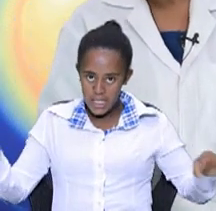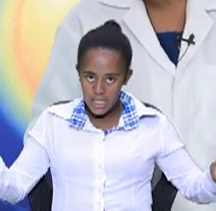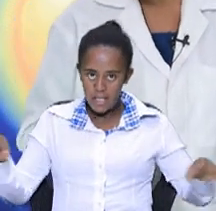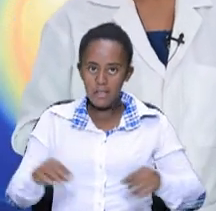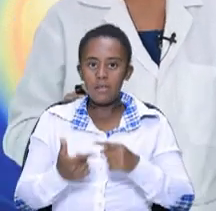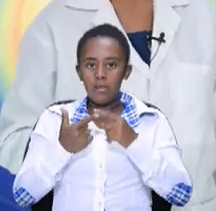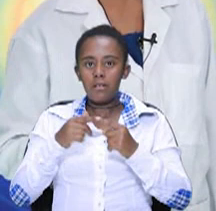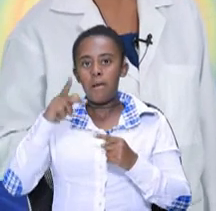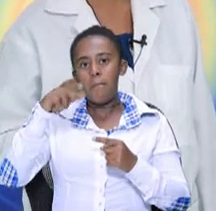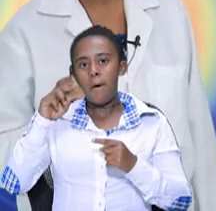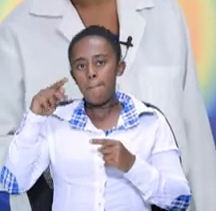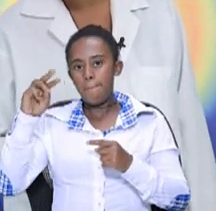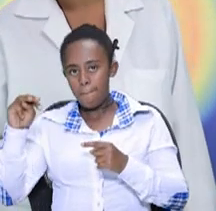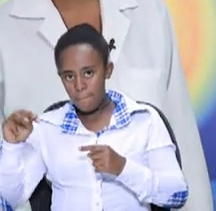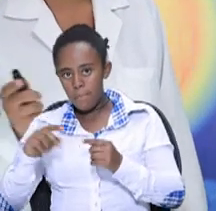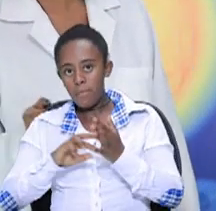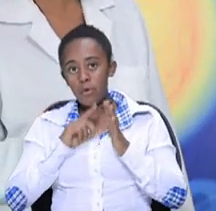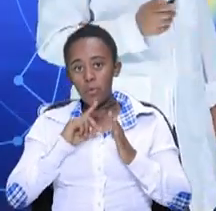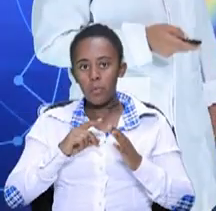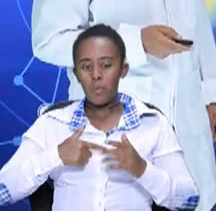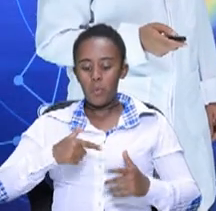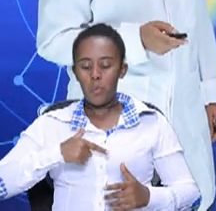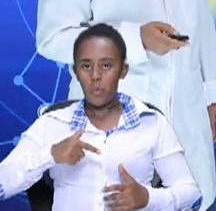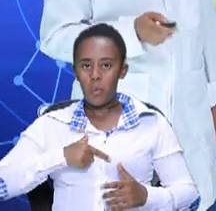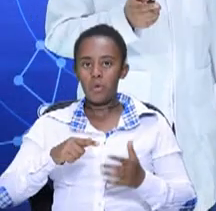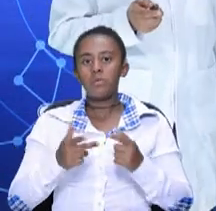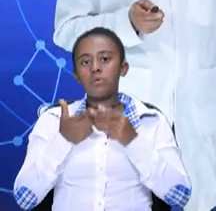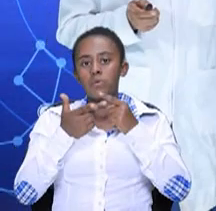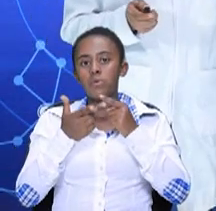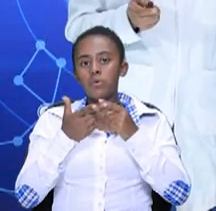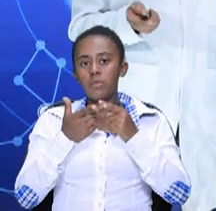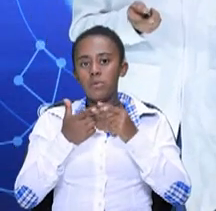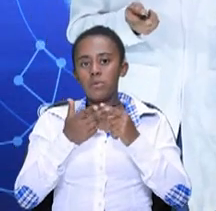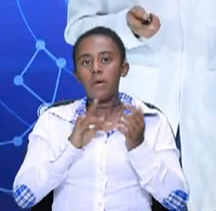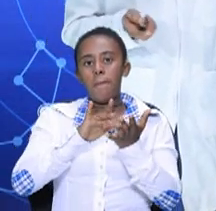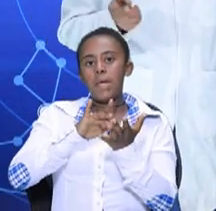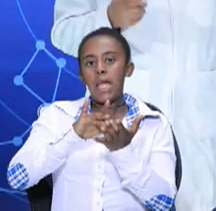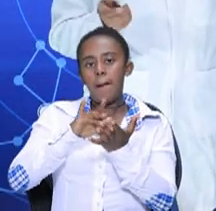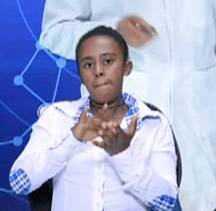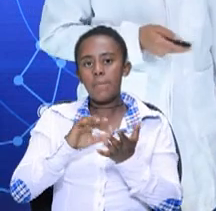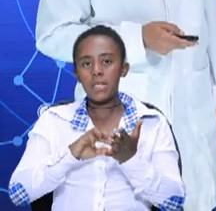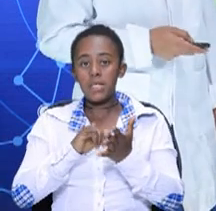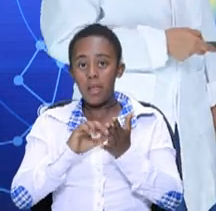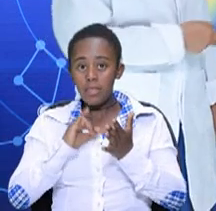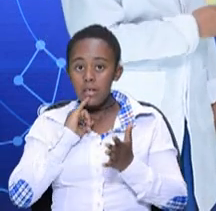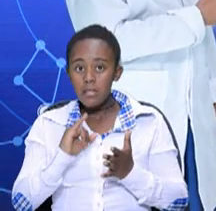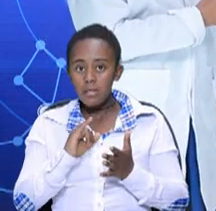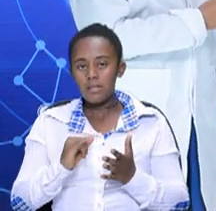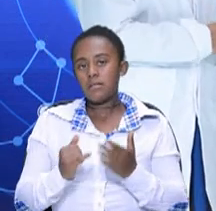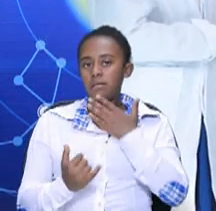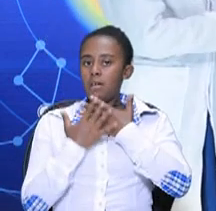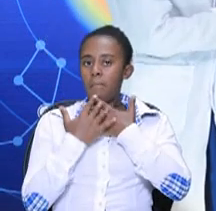the pump, which is the heart, and the third component is the medium, that is the